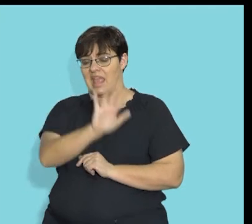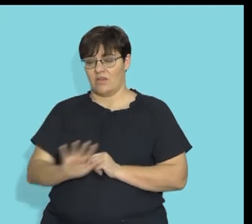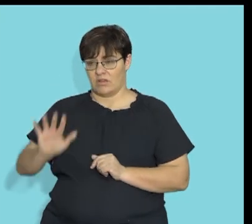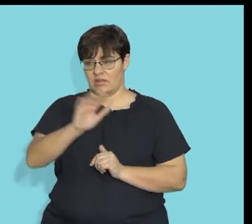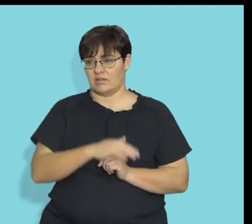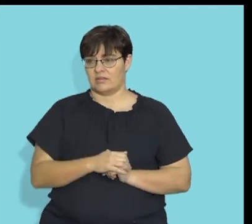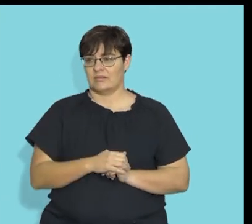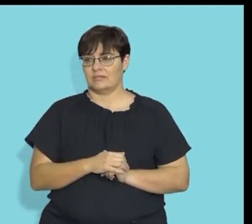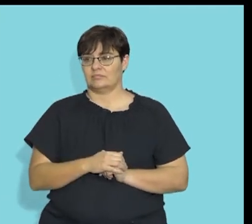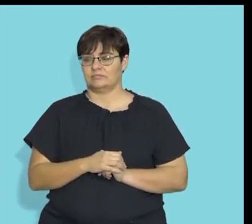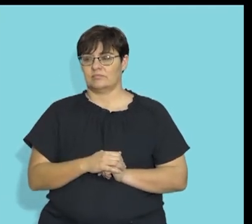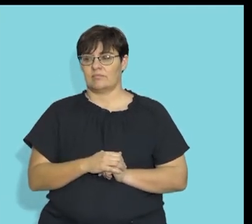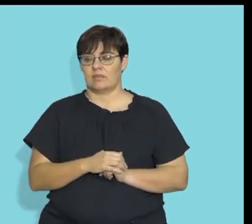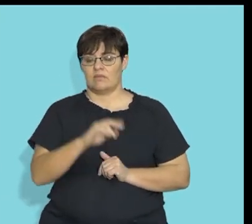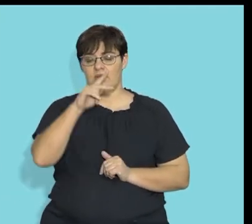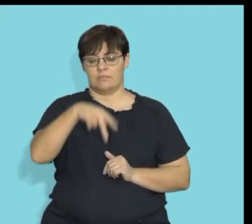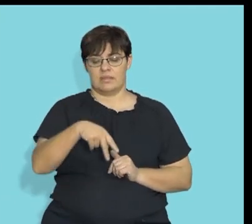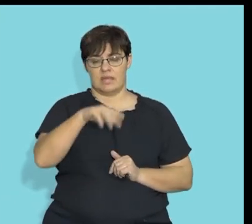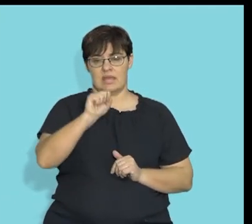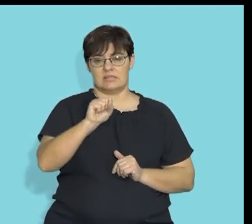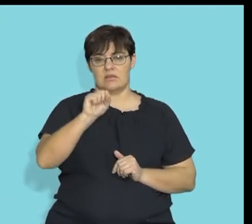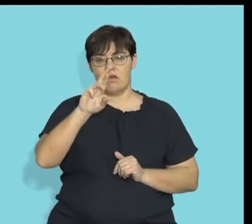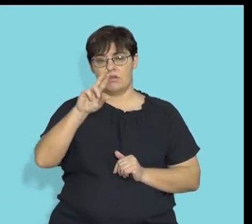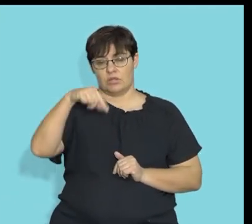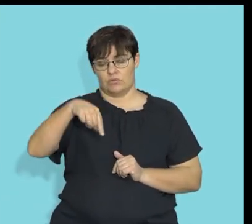the area of